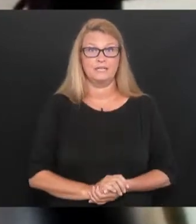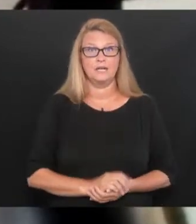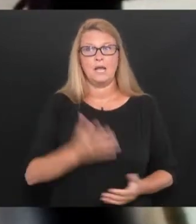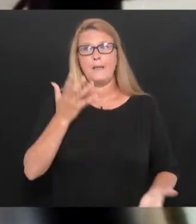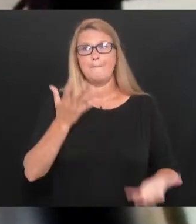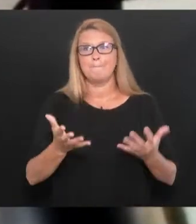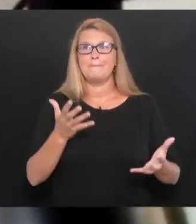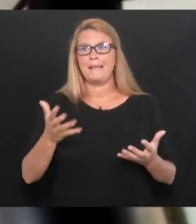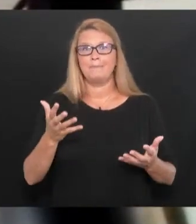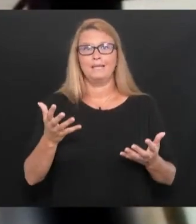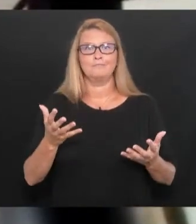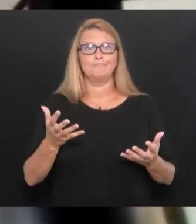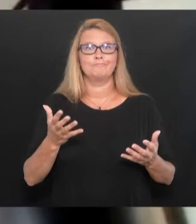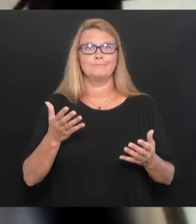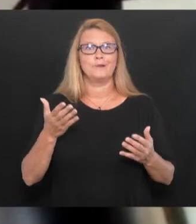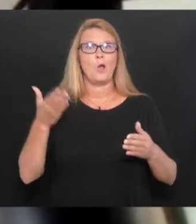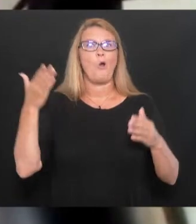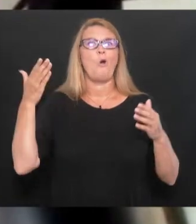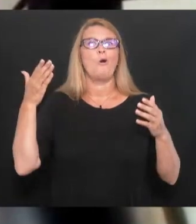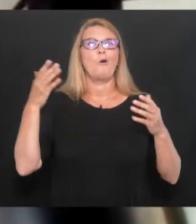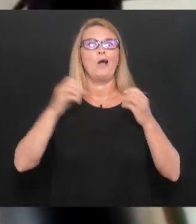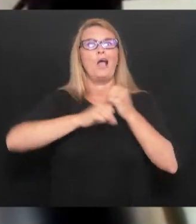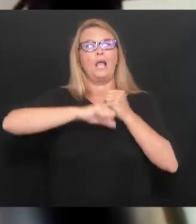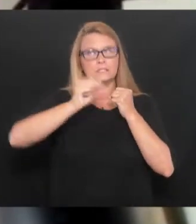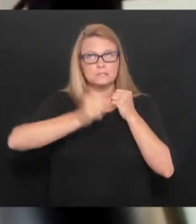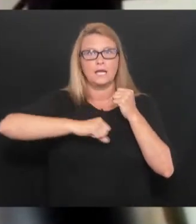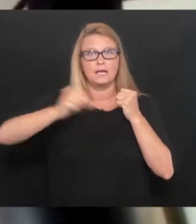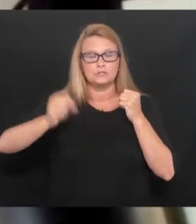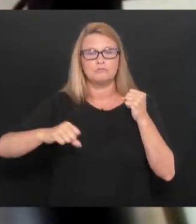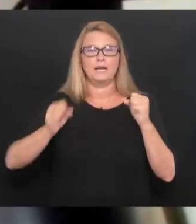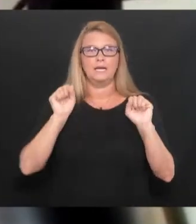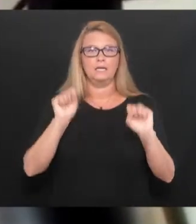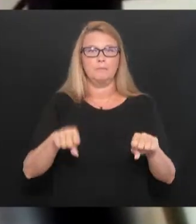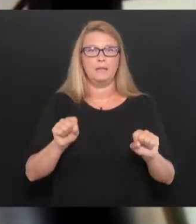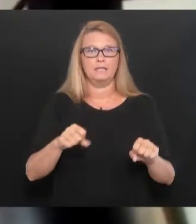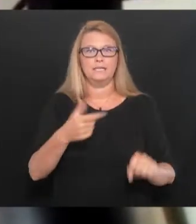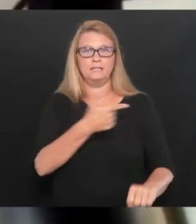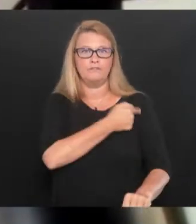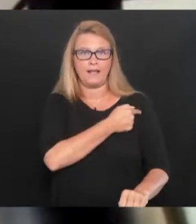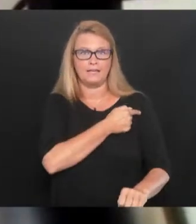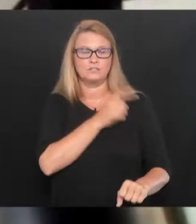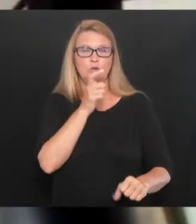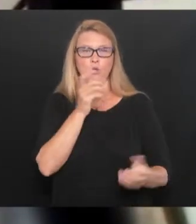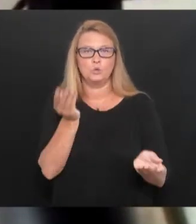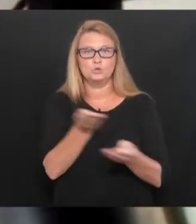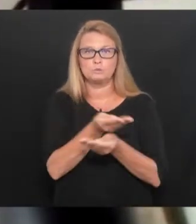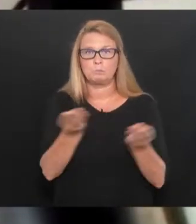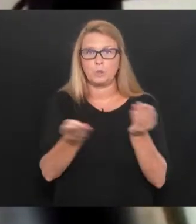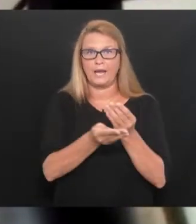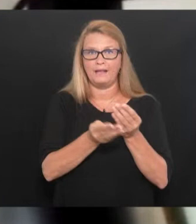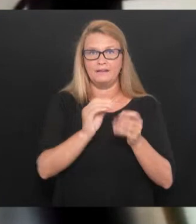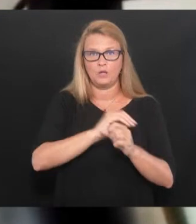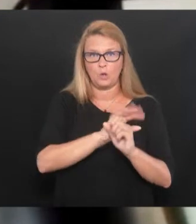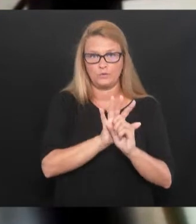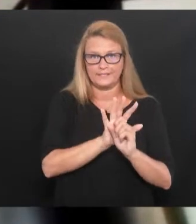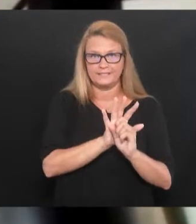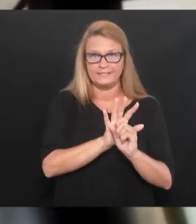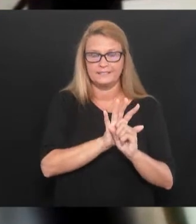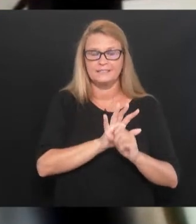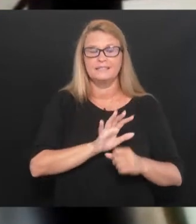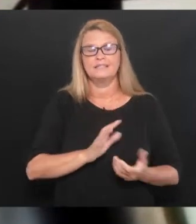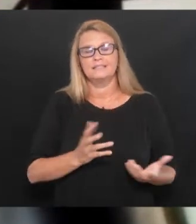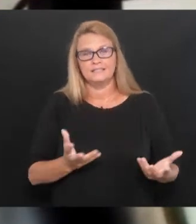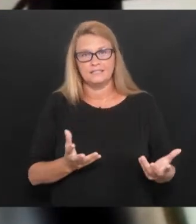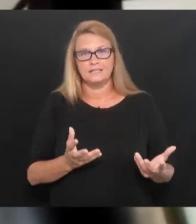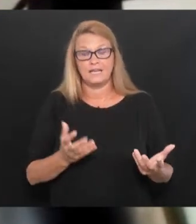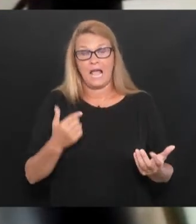exaggerating, based on the data I've seen, the ability of vaccinated people to spread the virus around. And